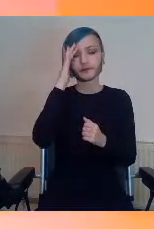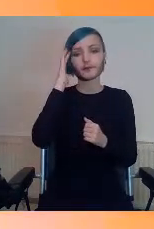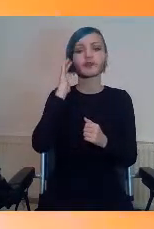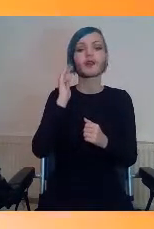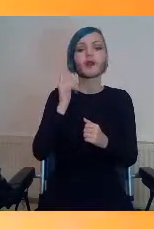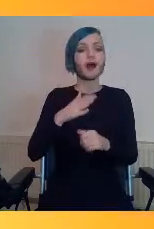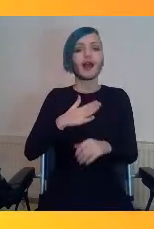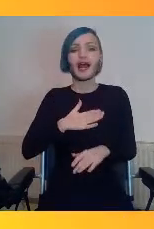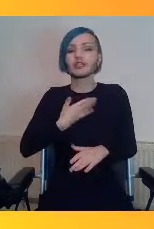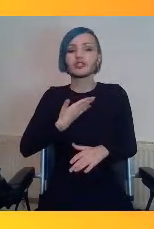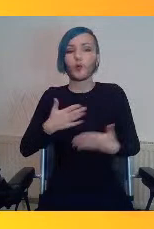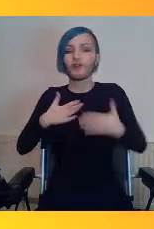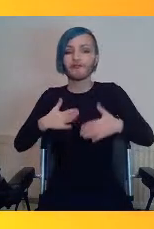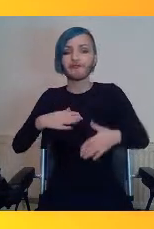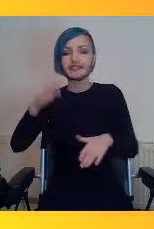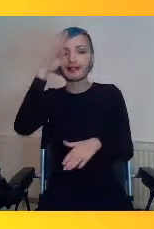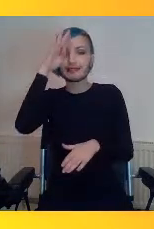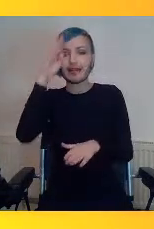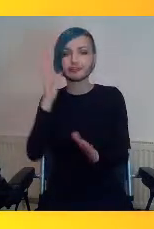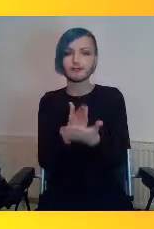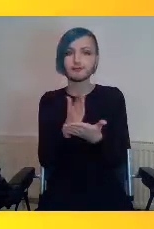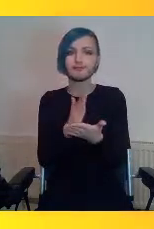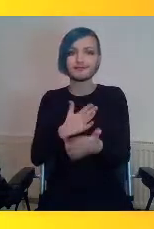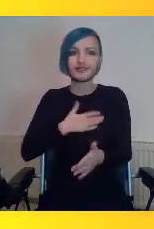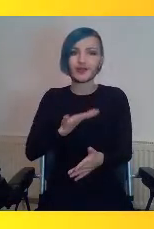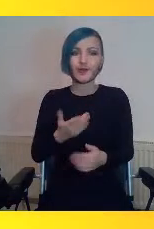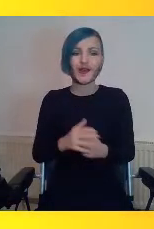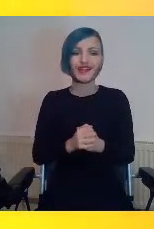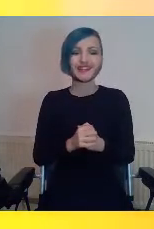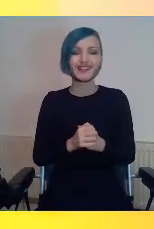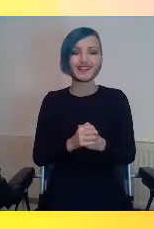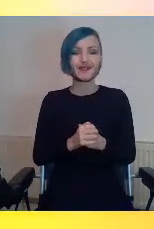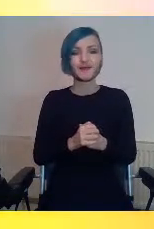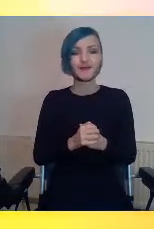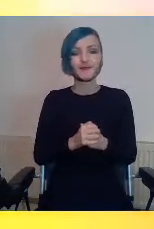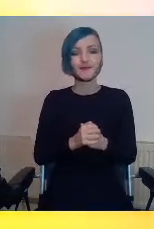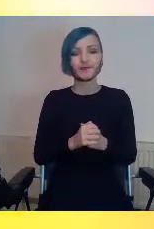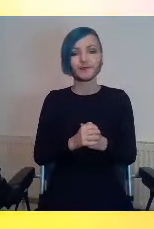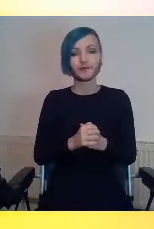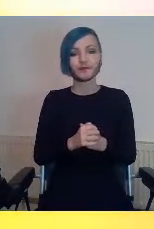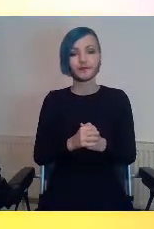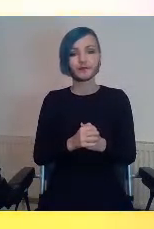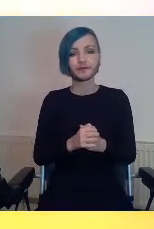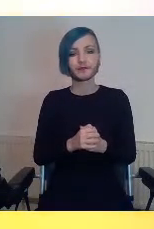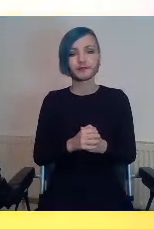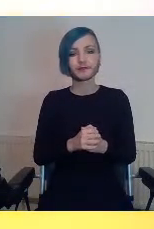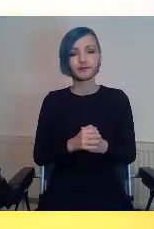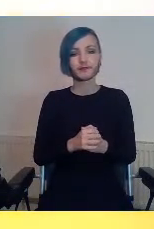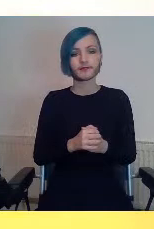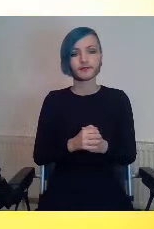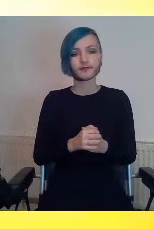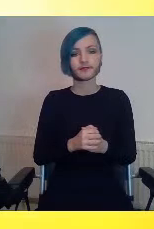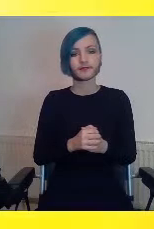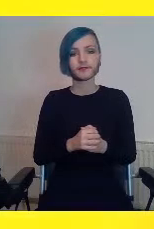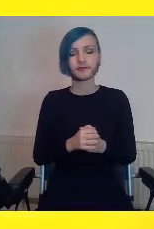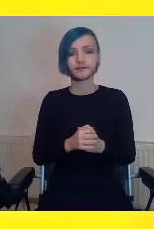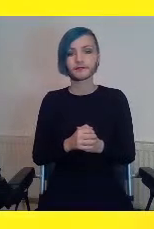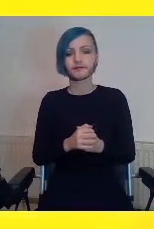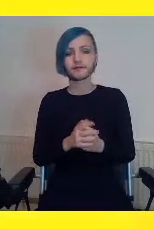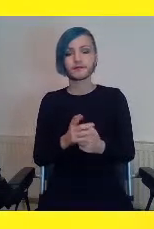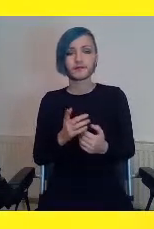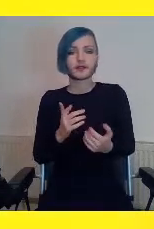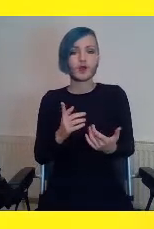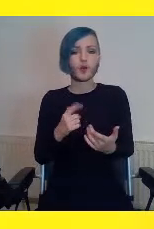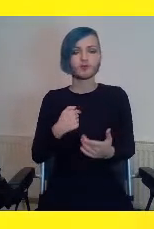danger. And even if I feel